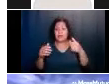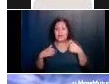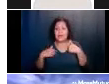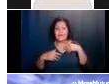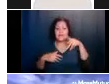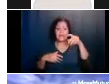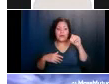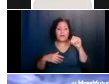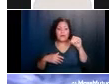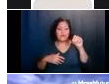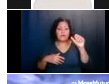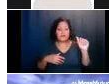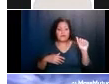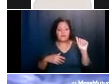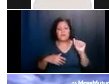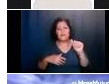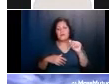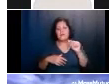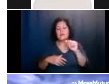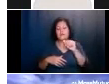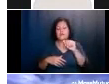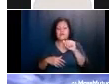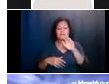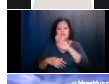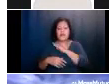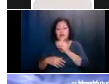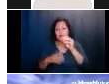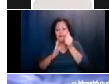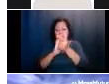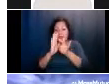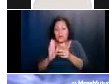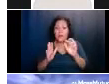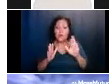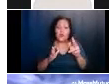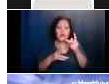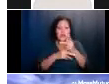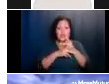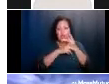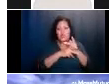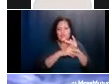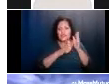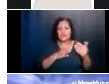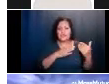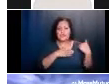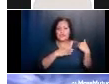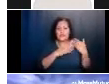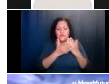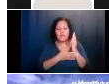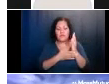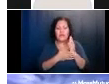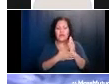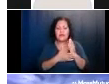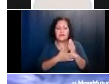or guardianship over the financial aspects of the beneficiary's